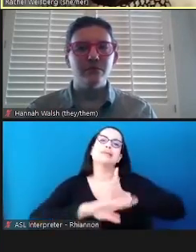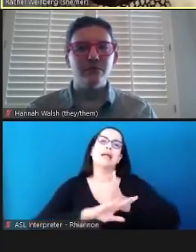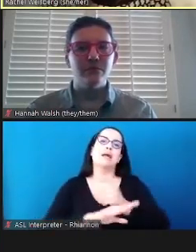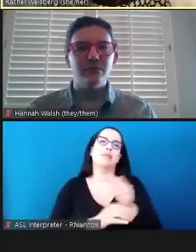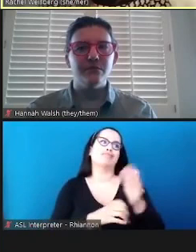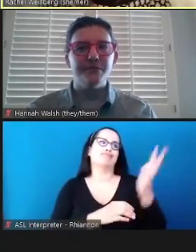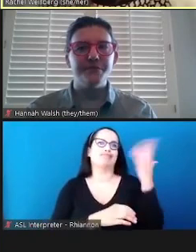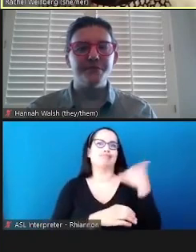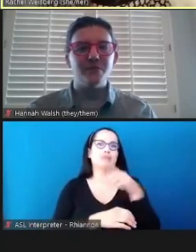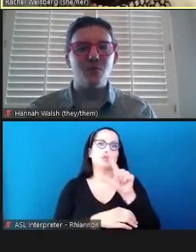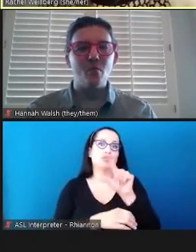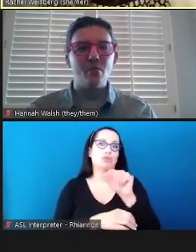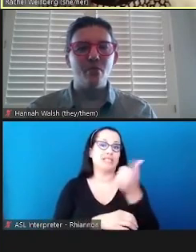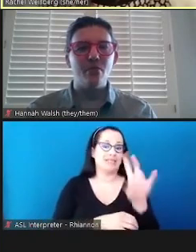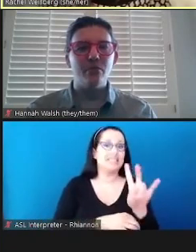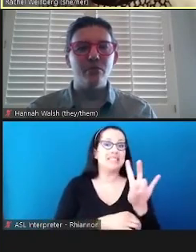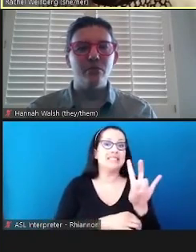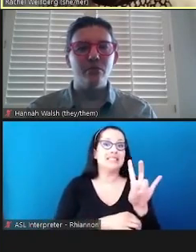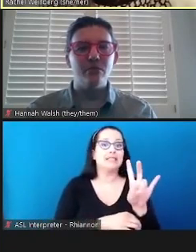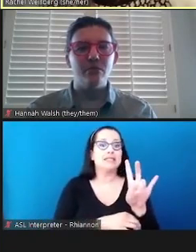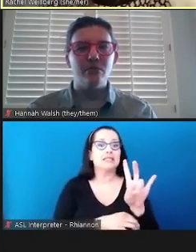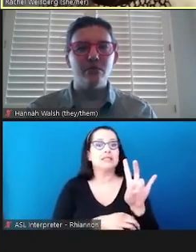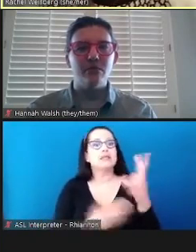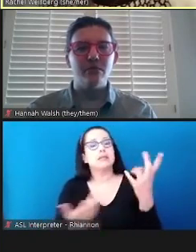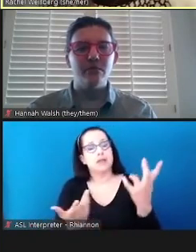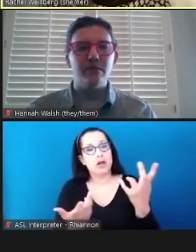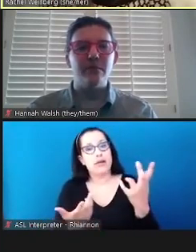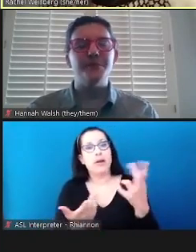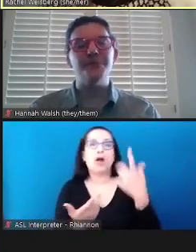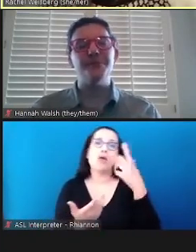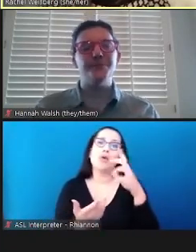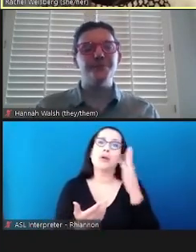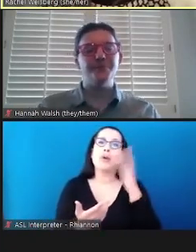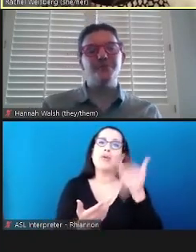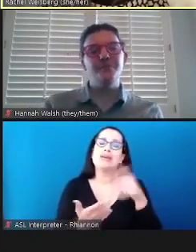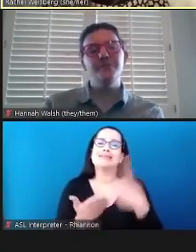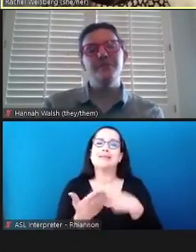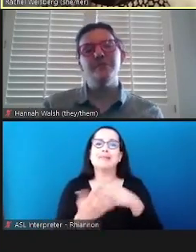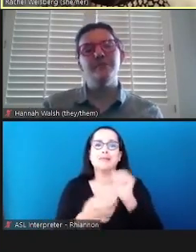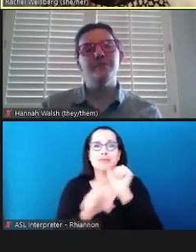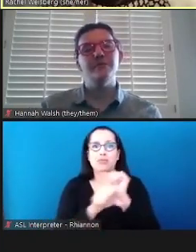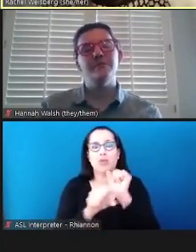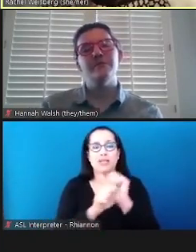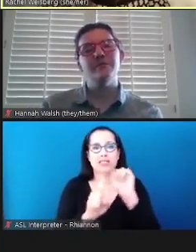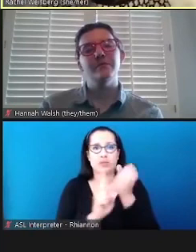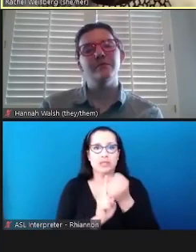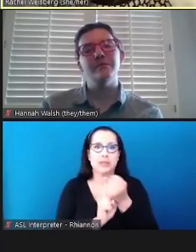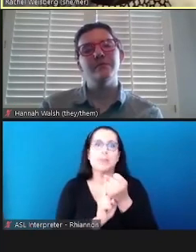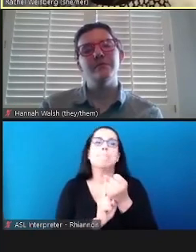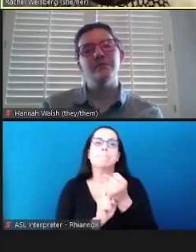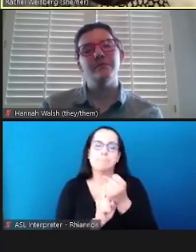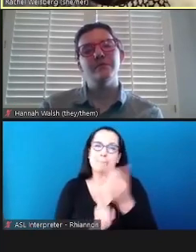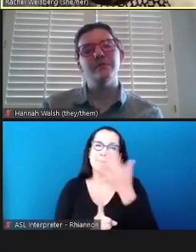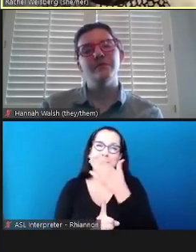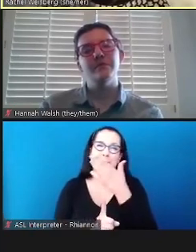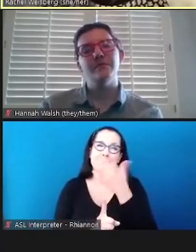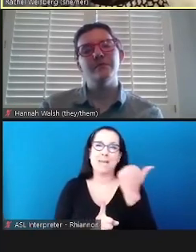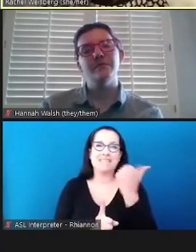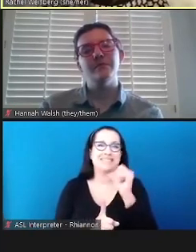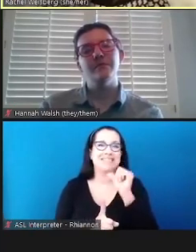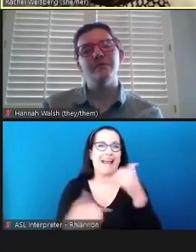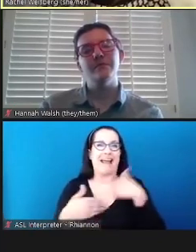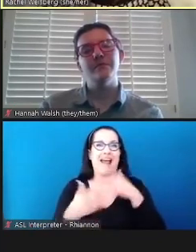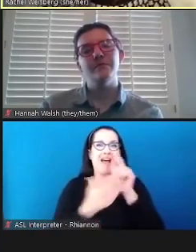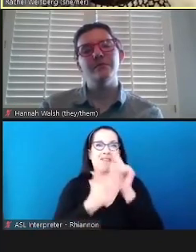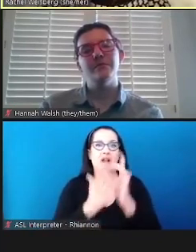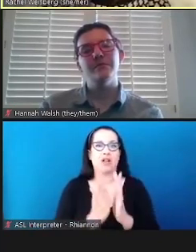the idea that sometimes for employment situations, it's better not to have a lawyer, write a